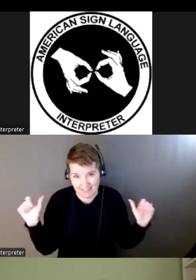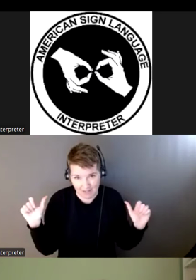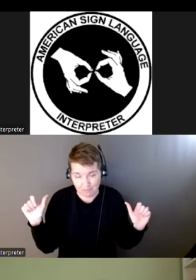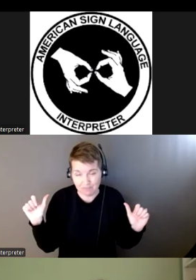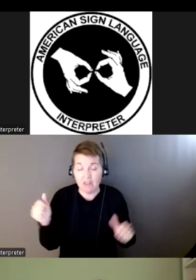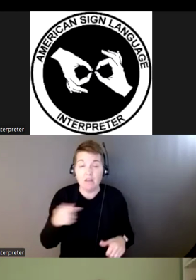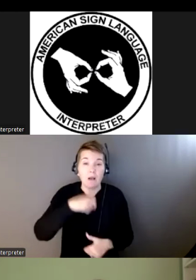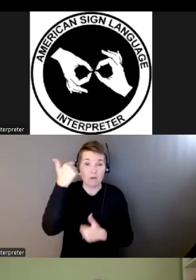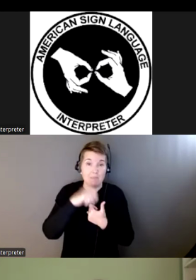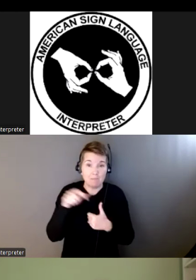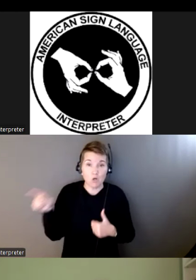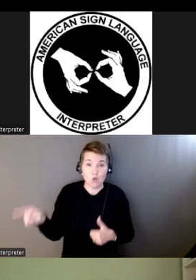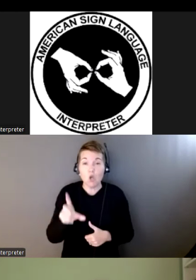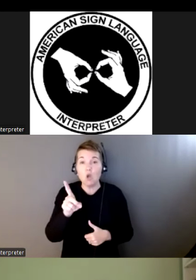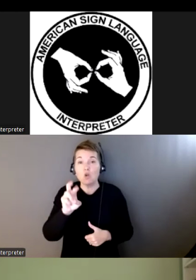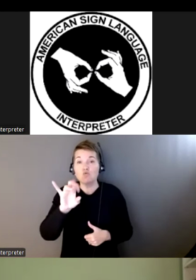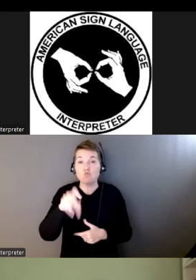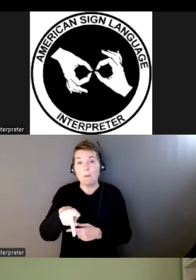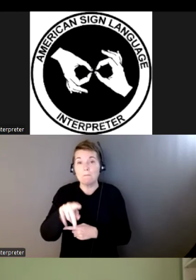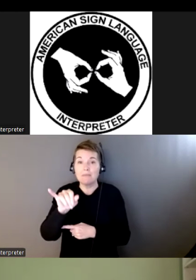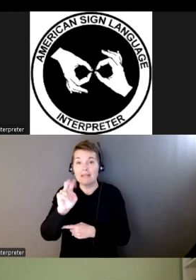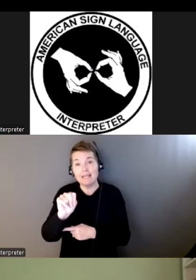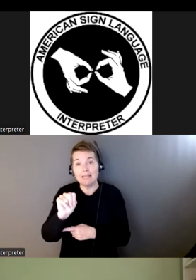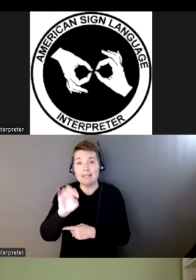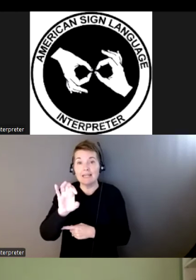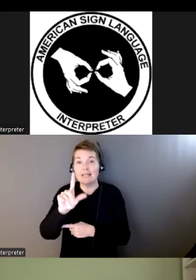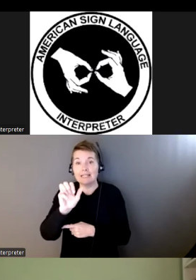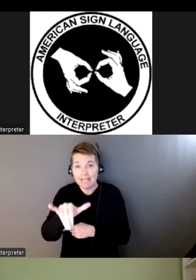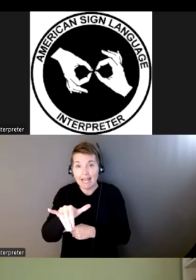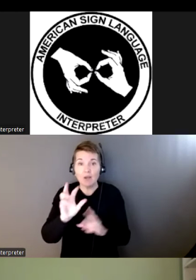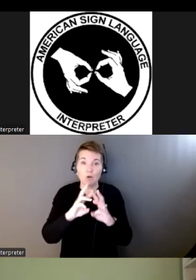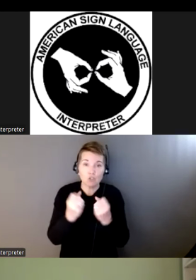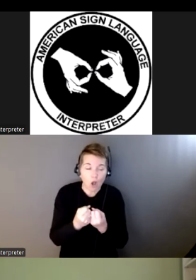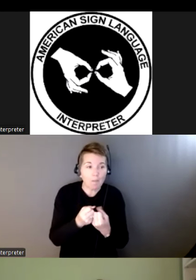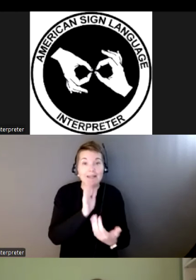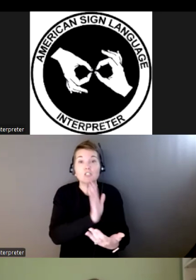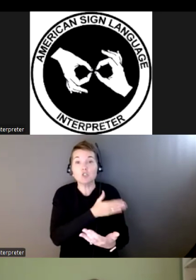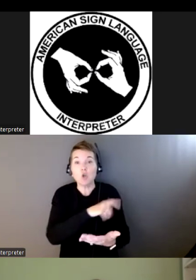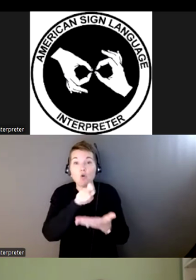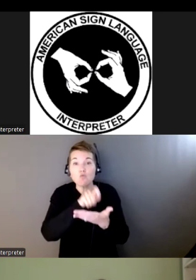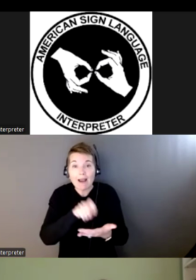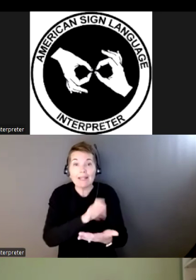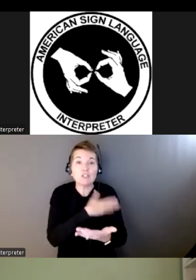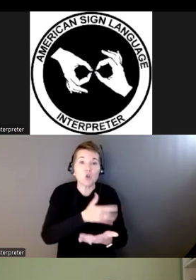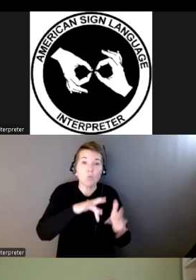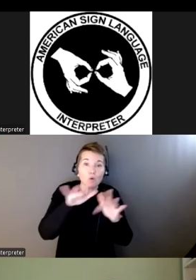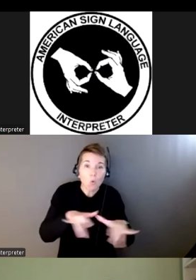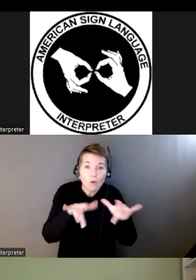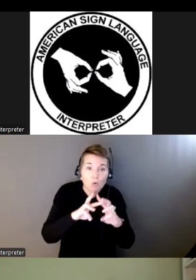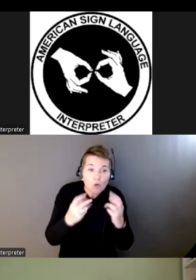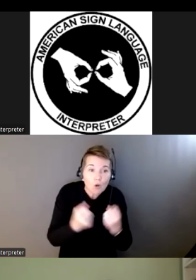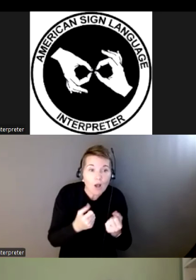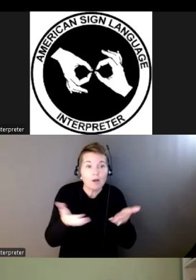funded drop-in clay workshops, songwriting and song recording workshops, community co-created